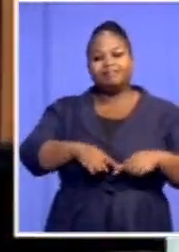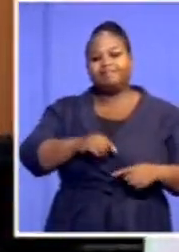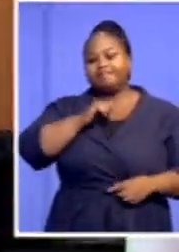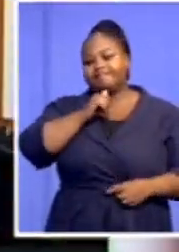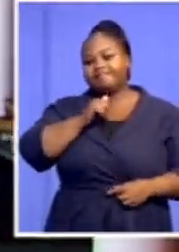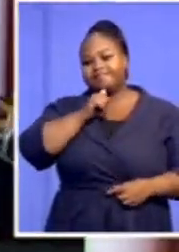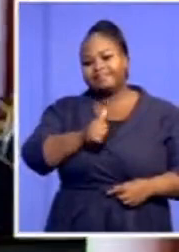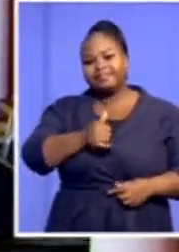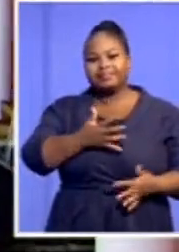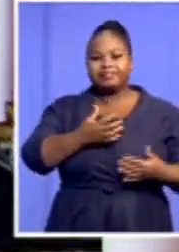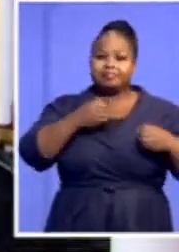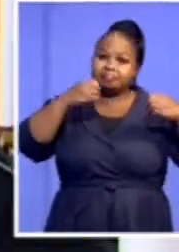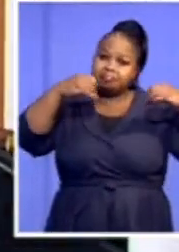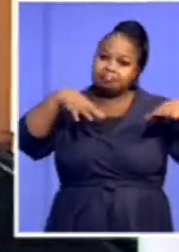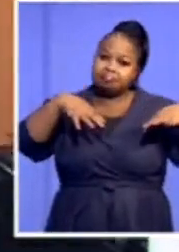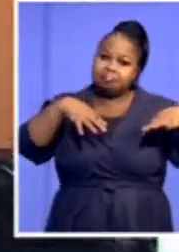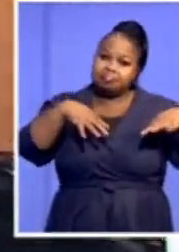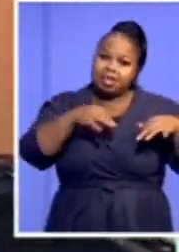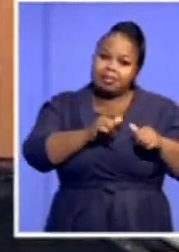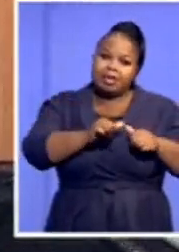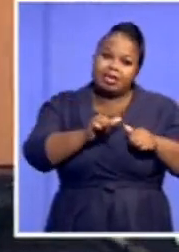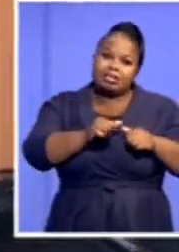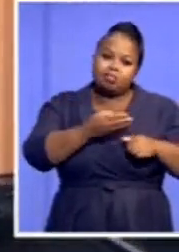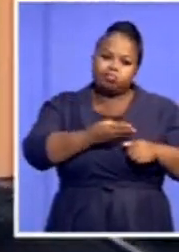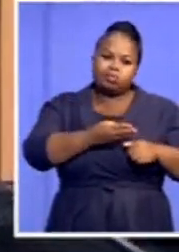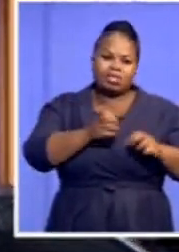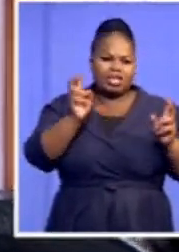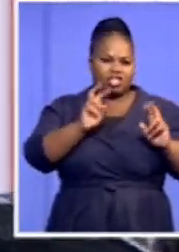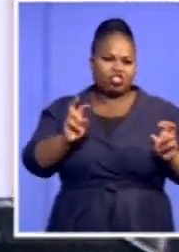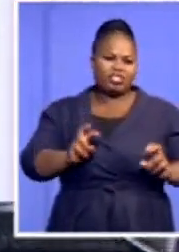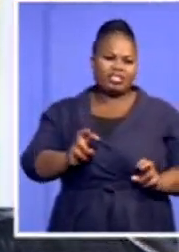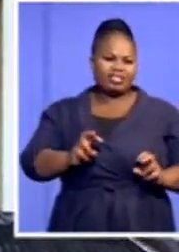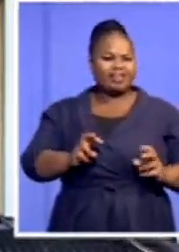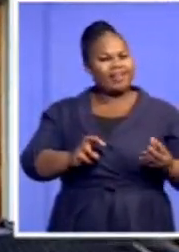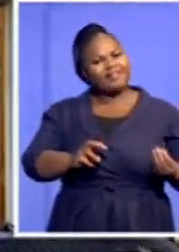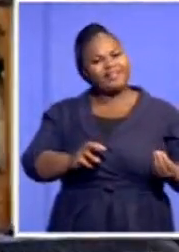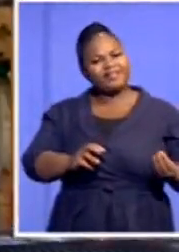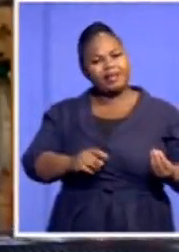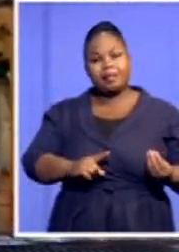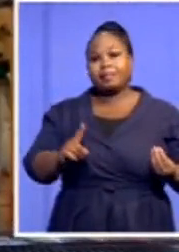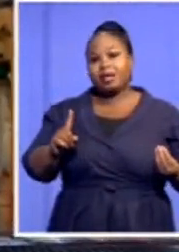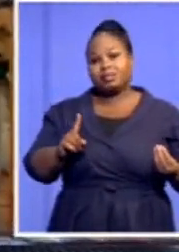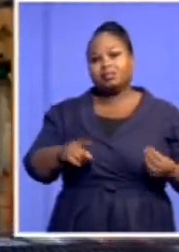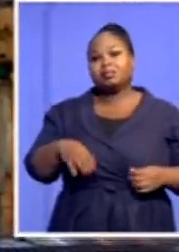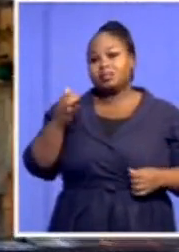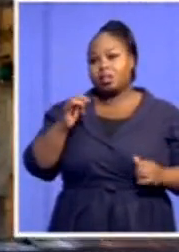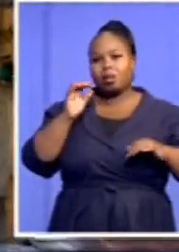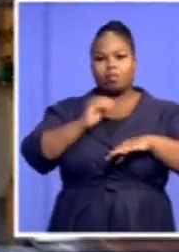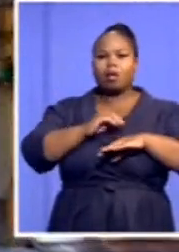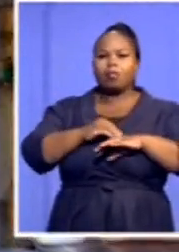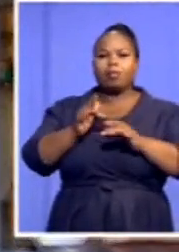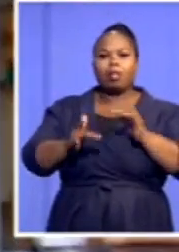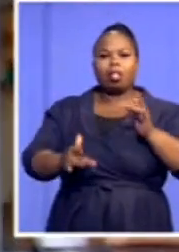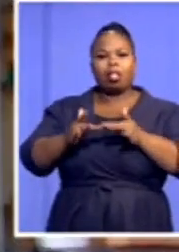on and have electricity, even though network is a problem. So they've had to go house to house,